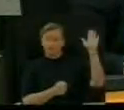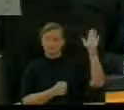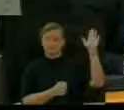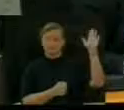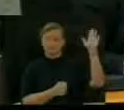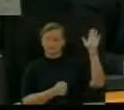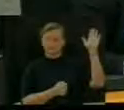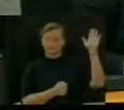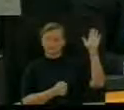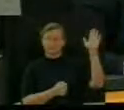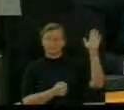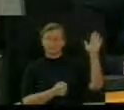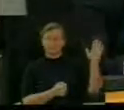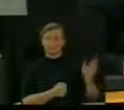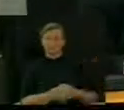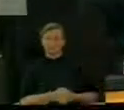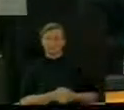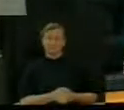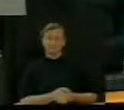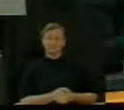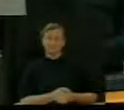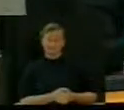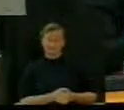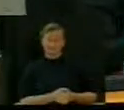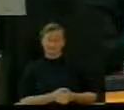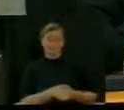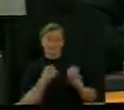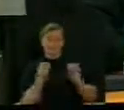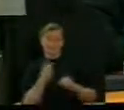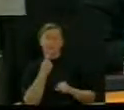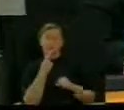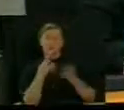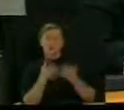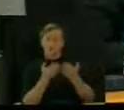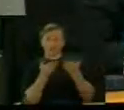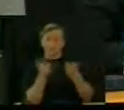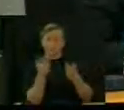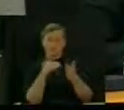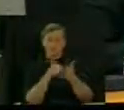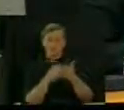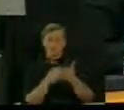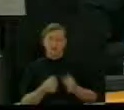If we're ready to vote, all in favor say aye.